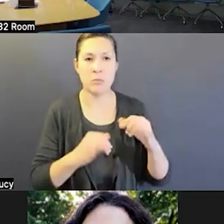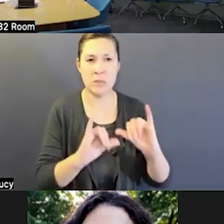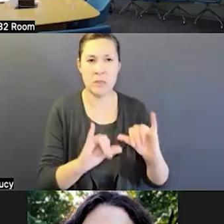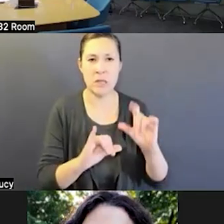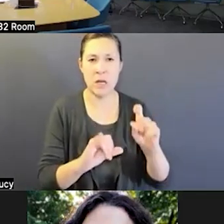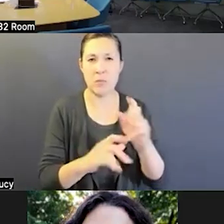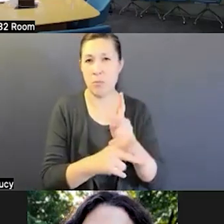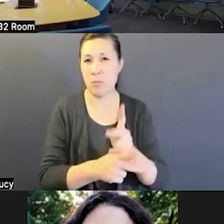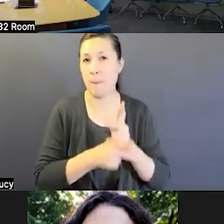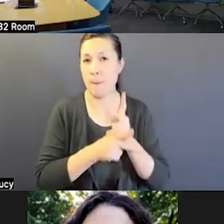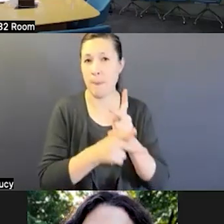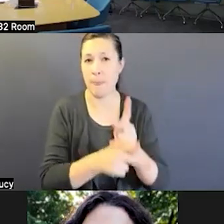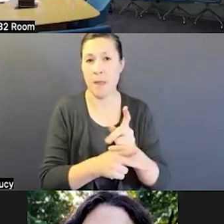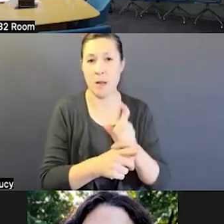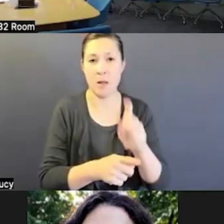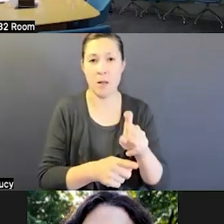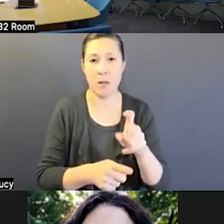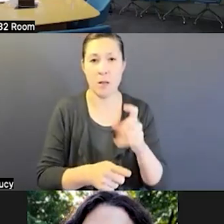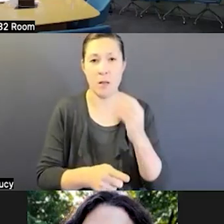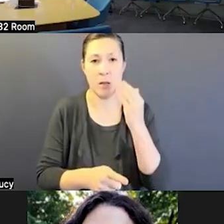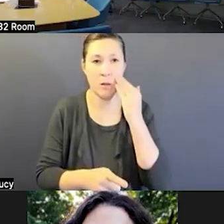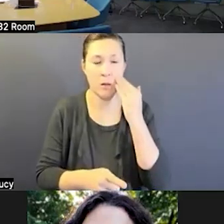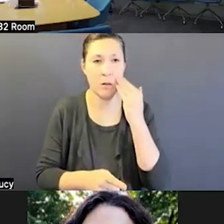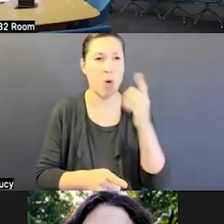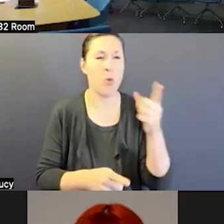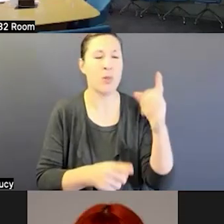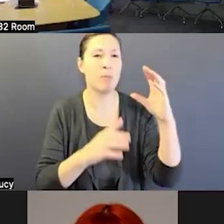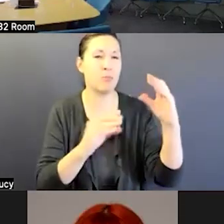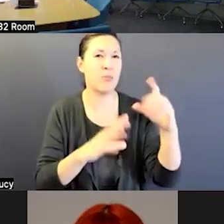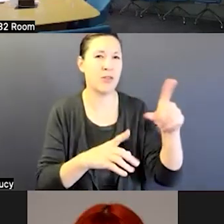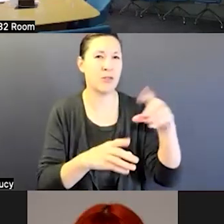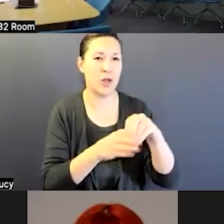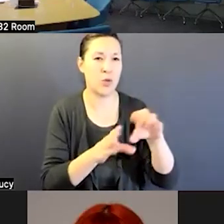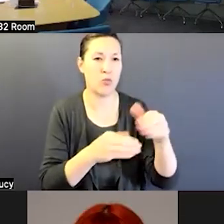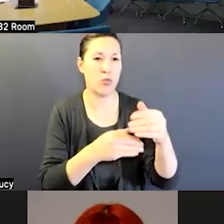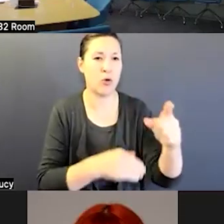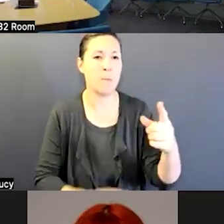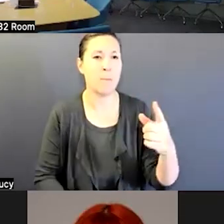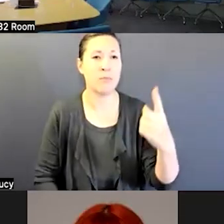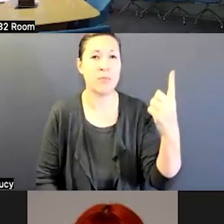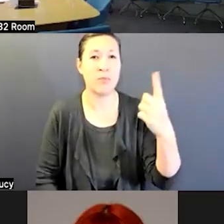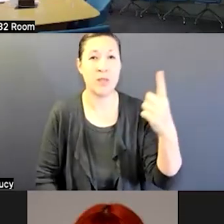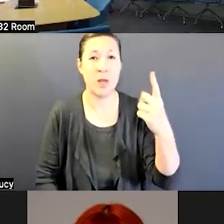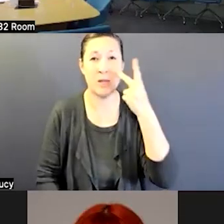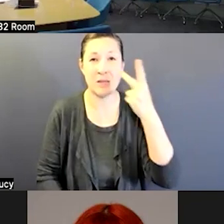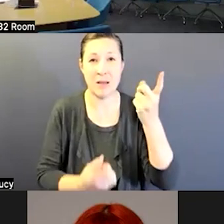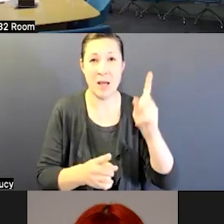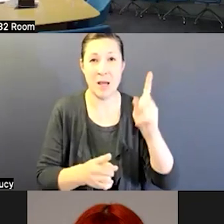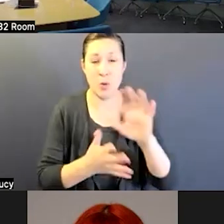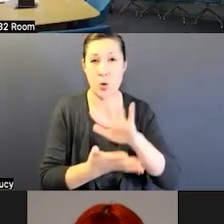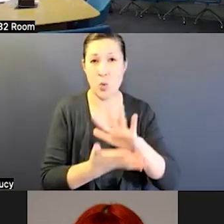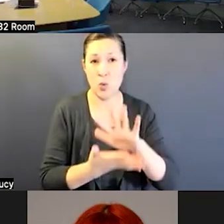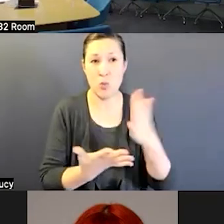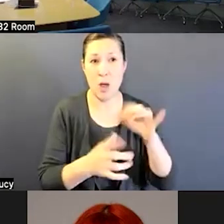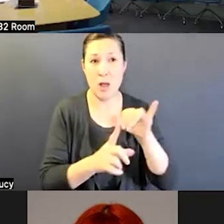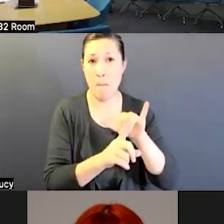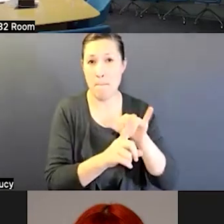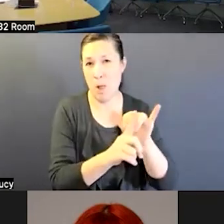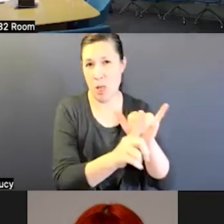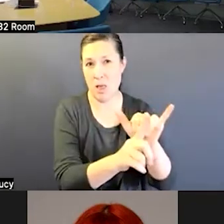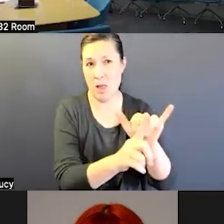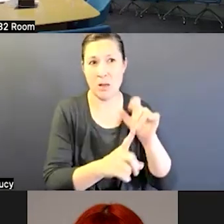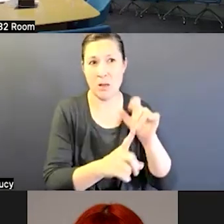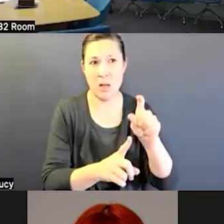one of the things, particularly in schools, is bullying. And 100%.